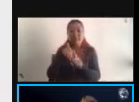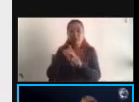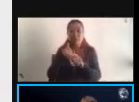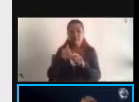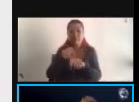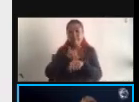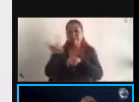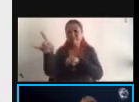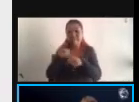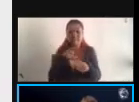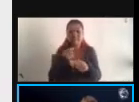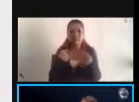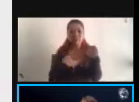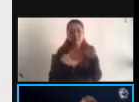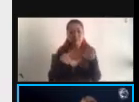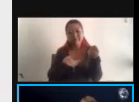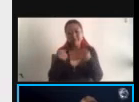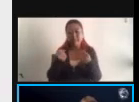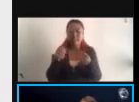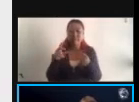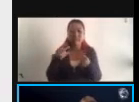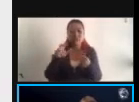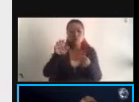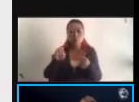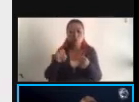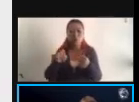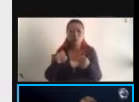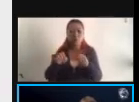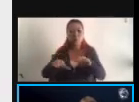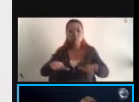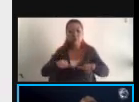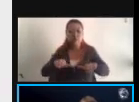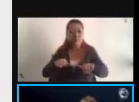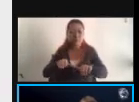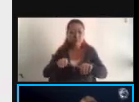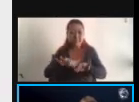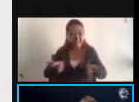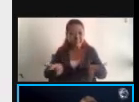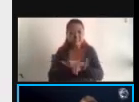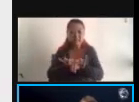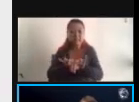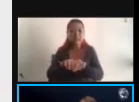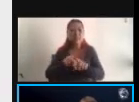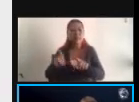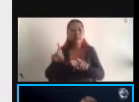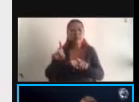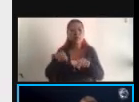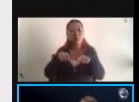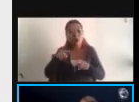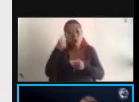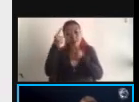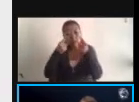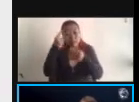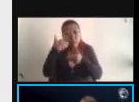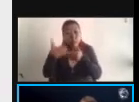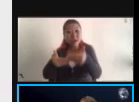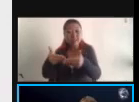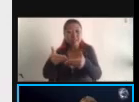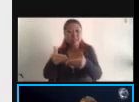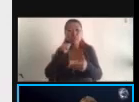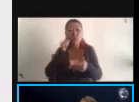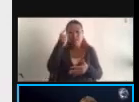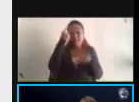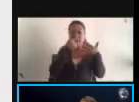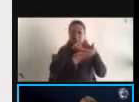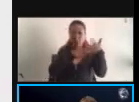absolutely critical. But in the process of focusing on vehicle performance, they didn't think through all of the tasks that would have to be